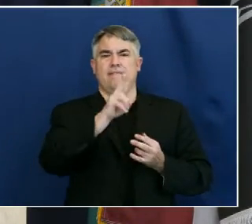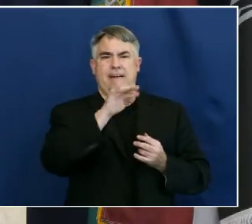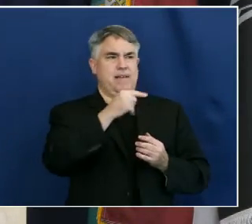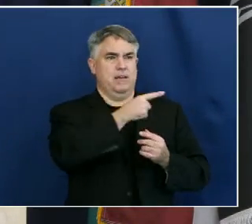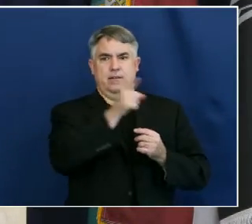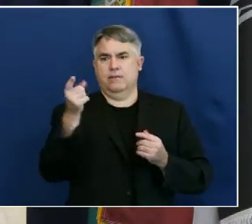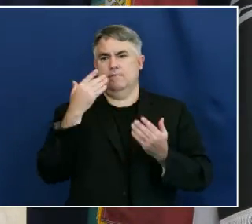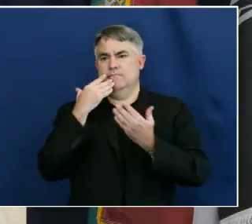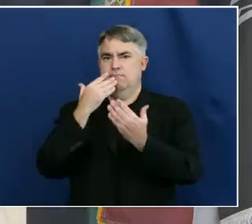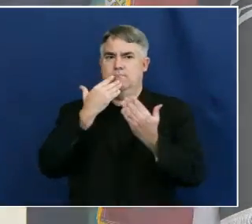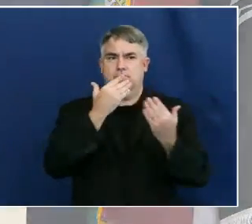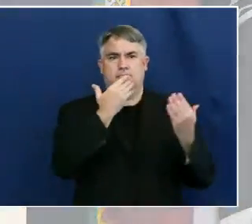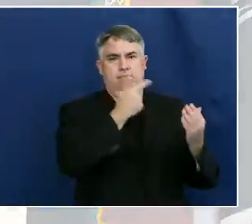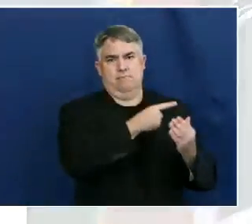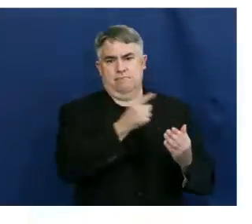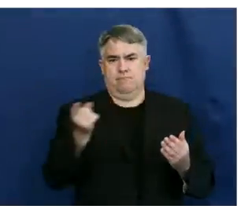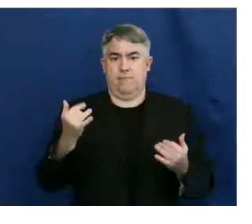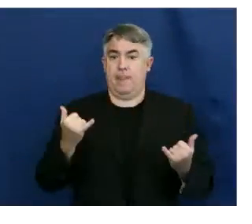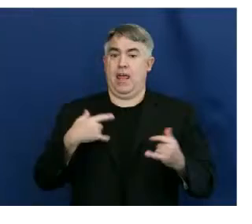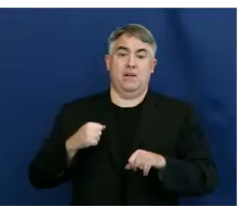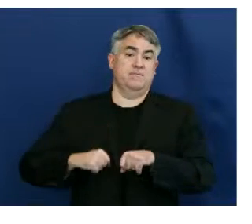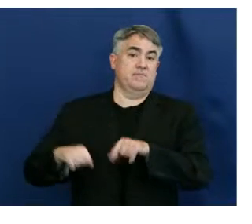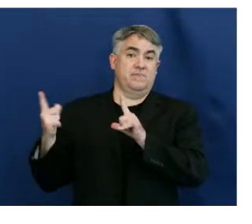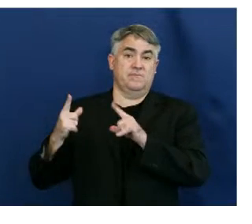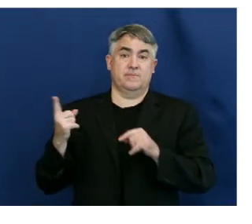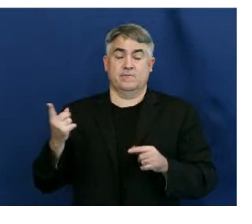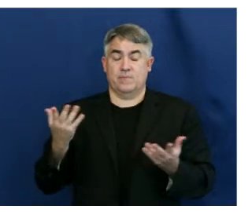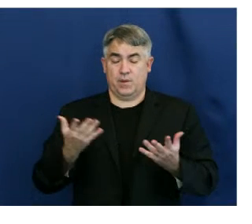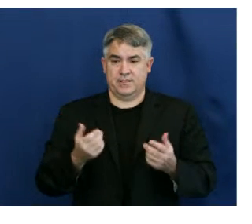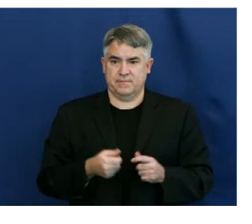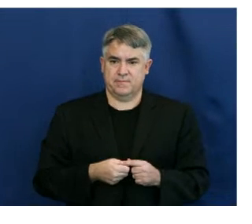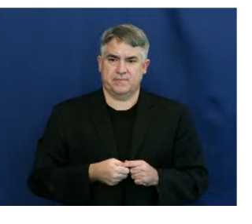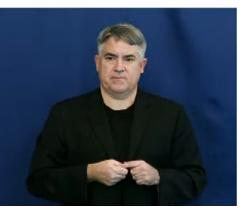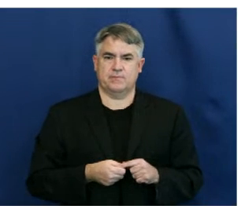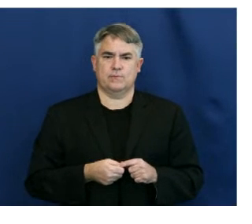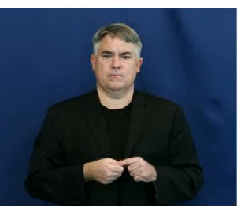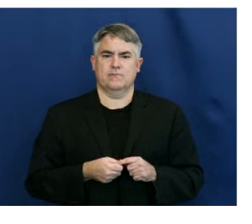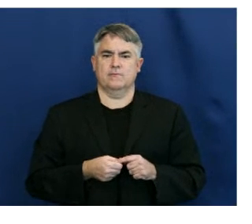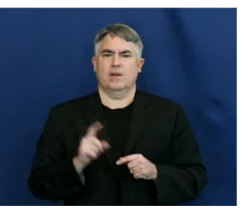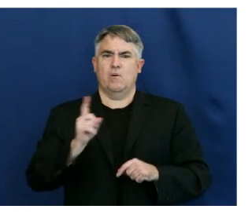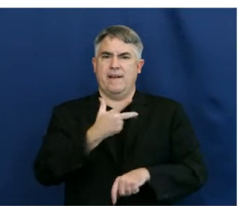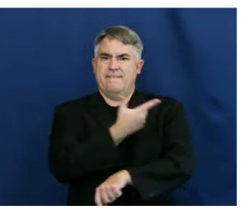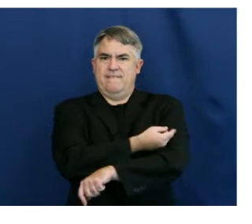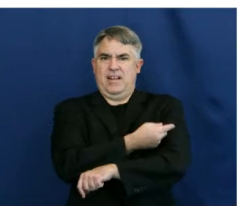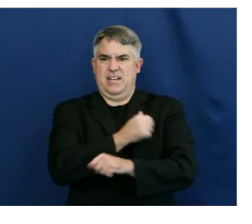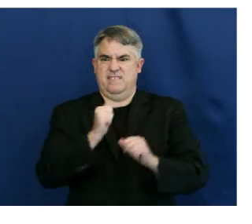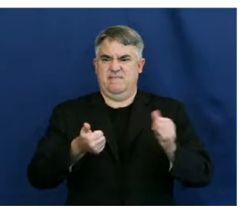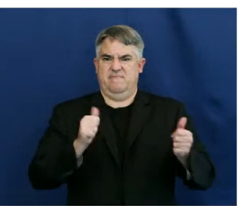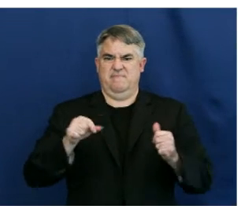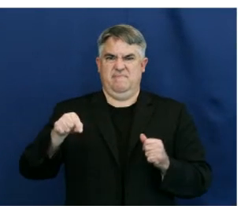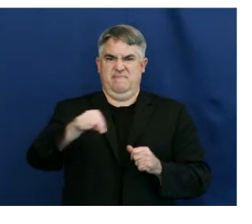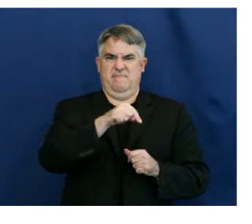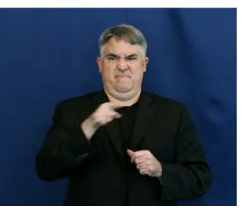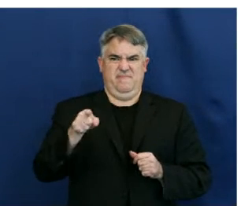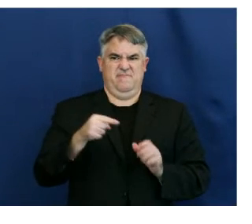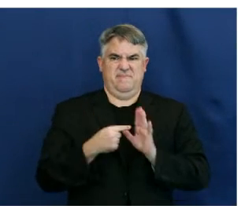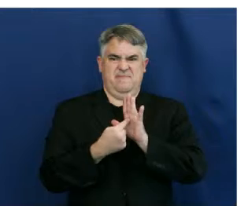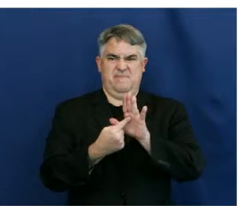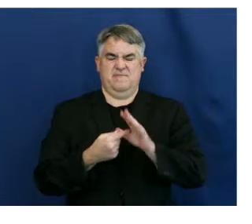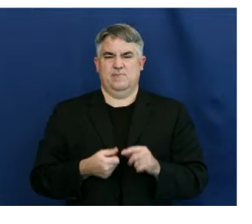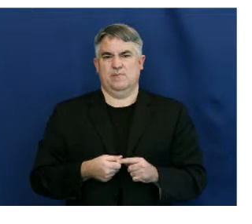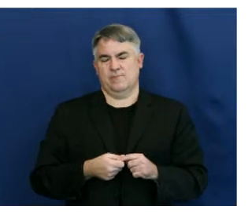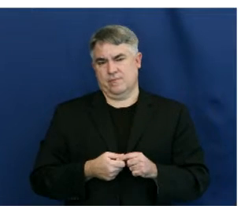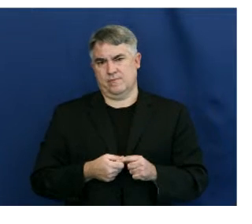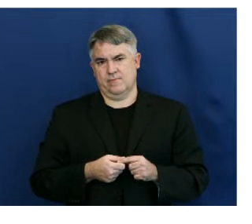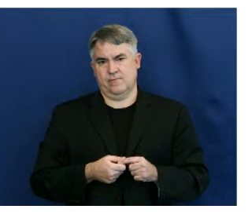today. Here you just see a quick map of all of the sites, vaccination sites and locations that are out there that